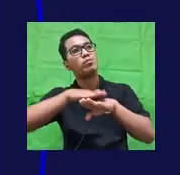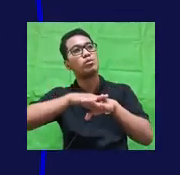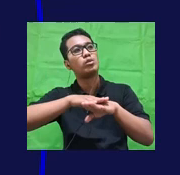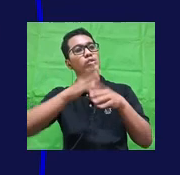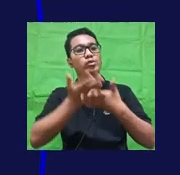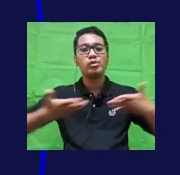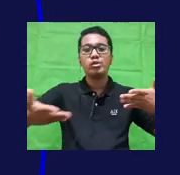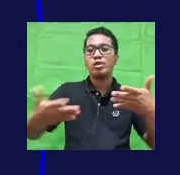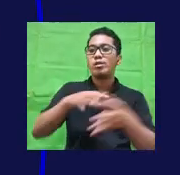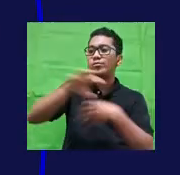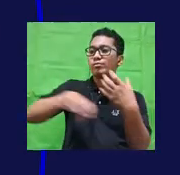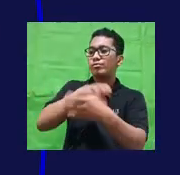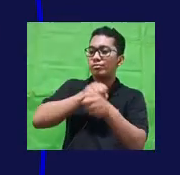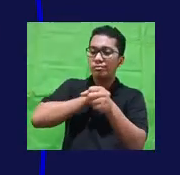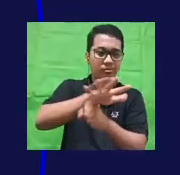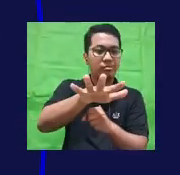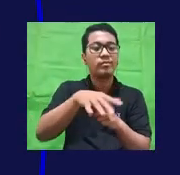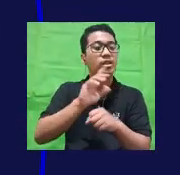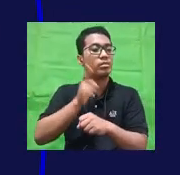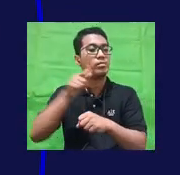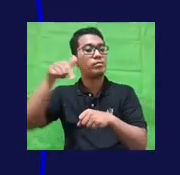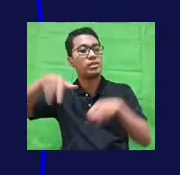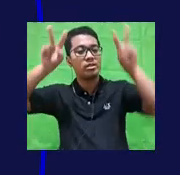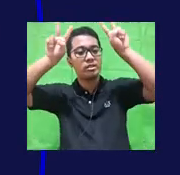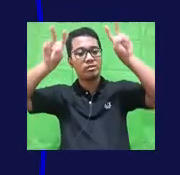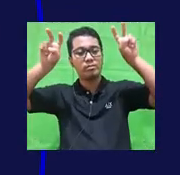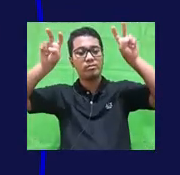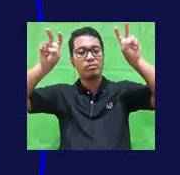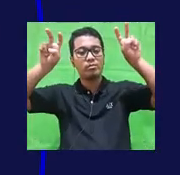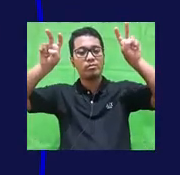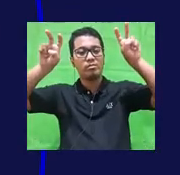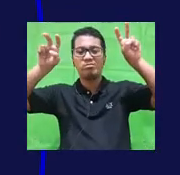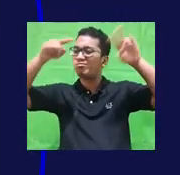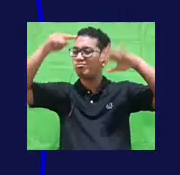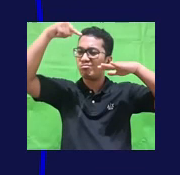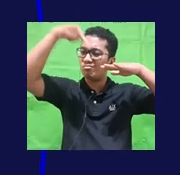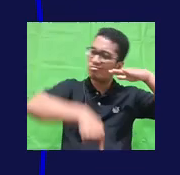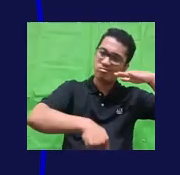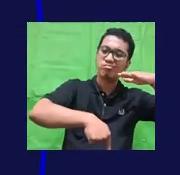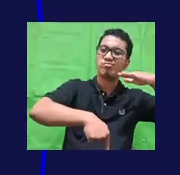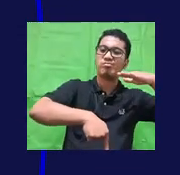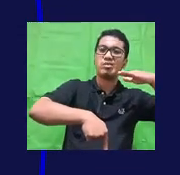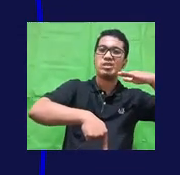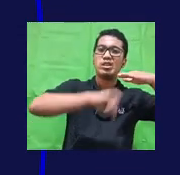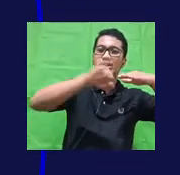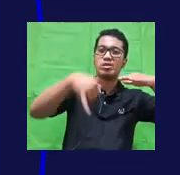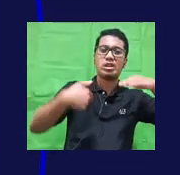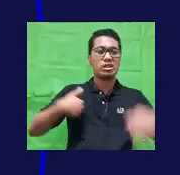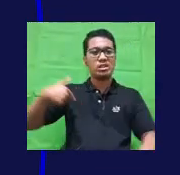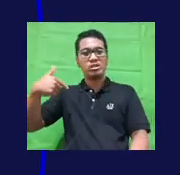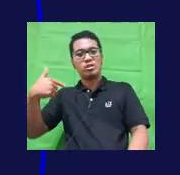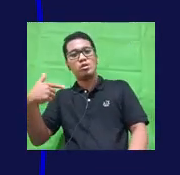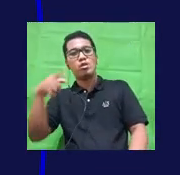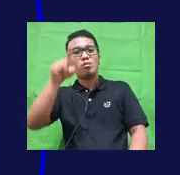Because this topic was so deep and so diverse, and also I needed to deal with so many layers of